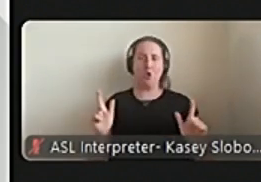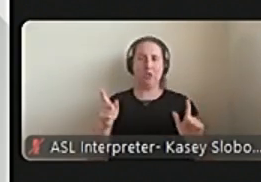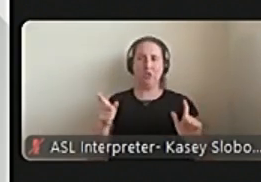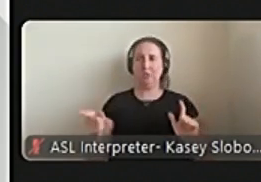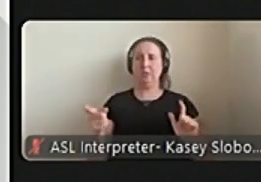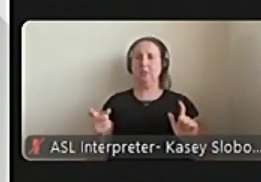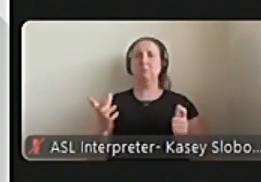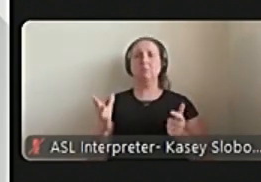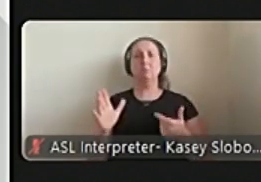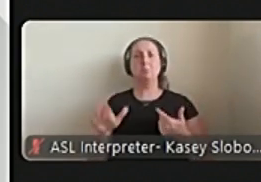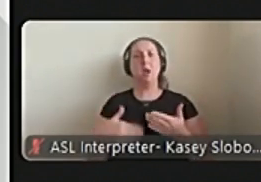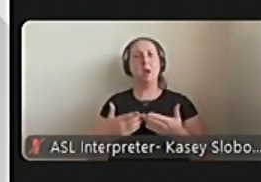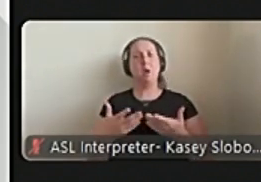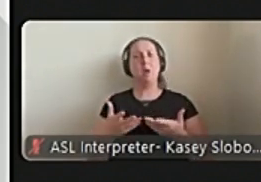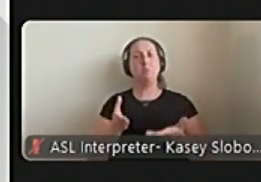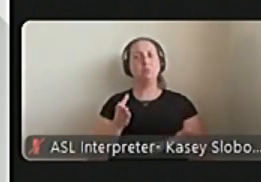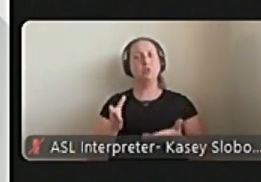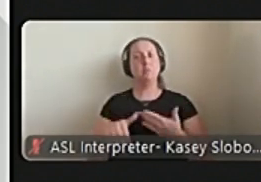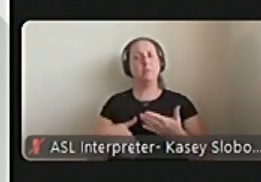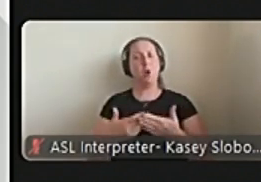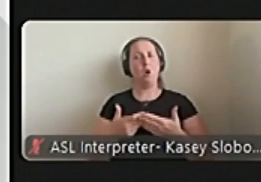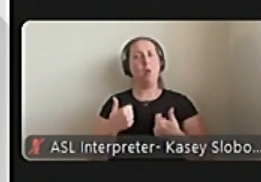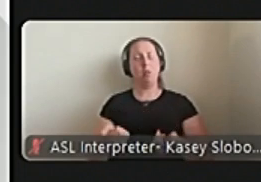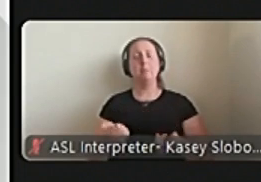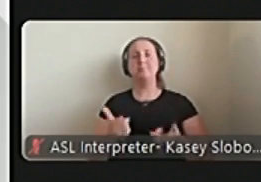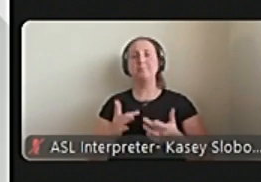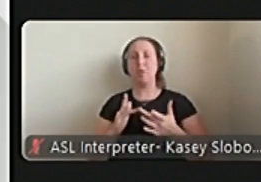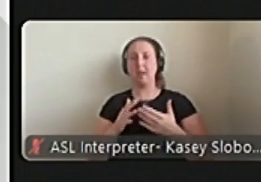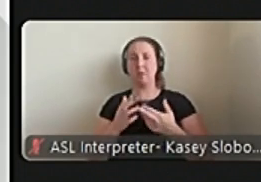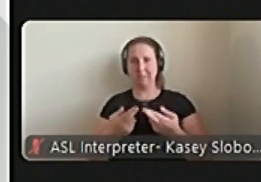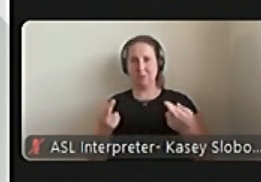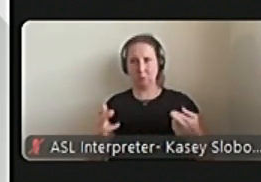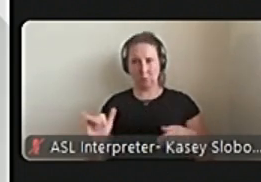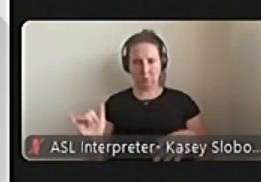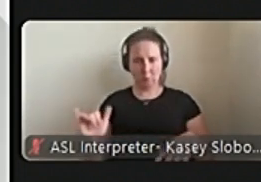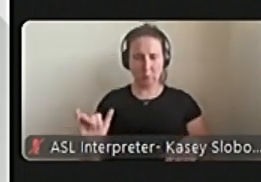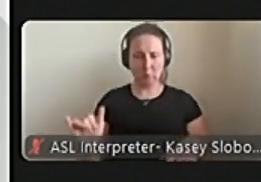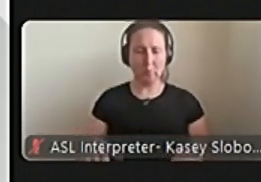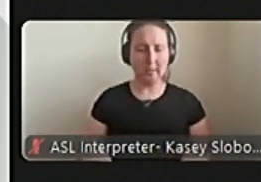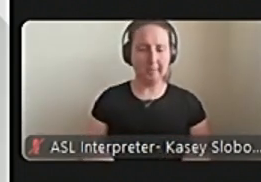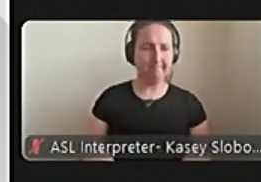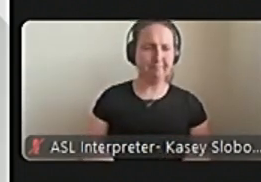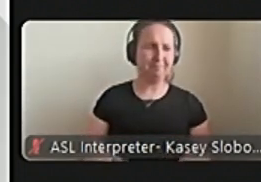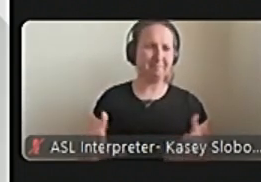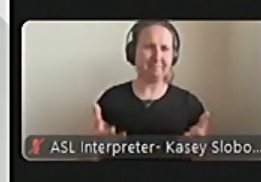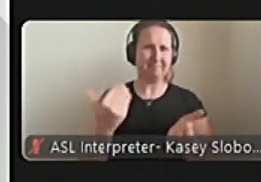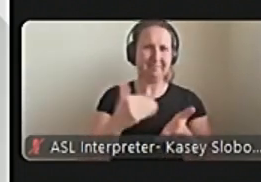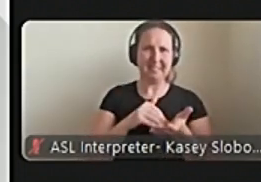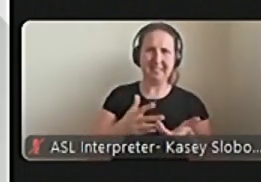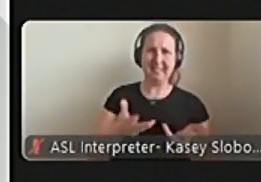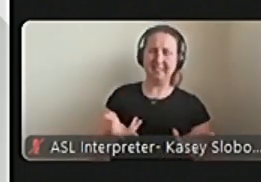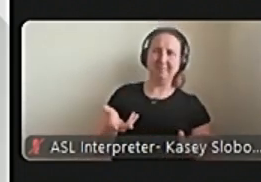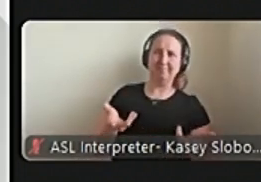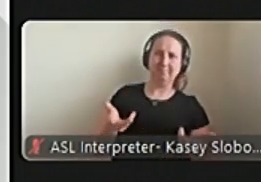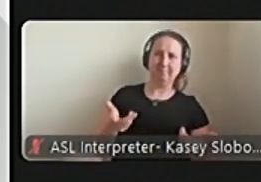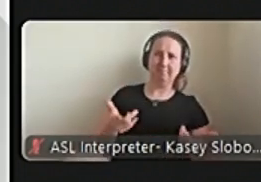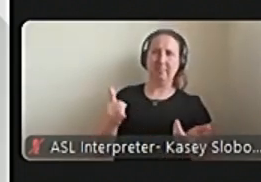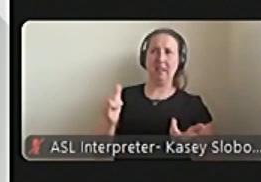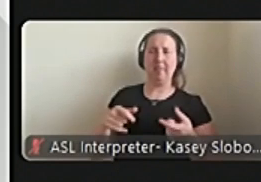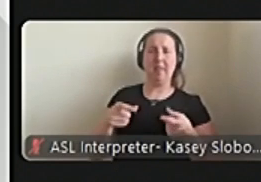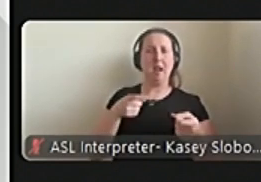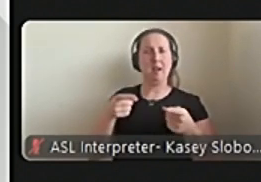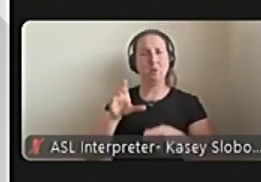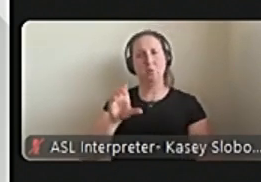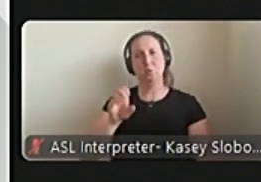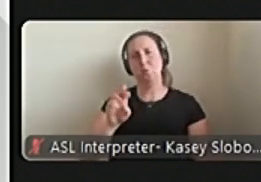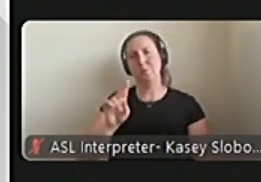all dementias. And online resources are there. But I think, again, it's a coordination of understanding